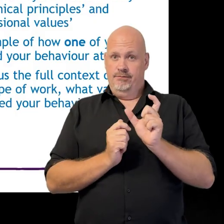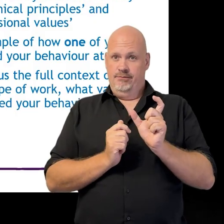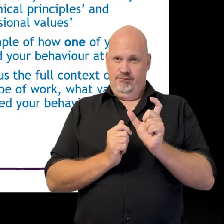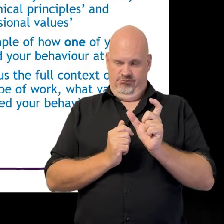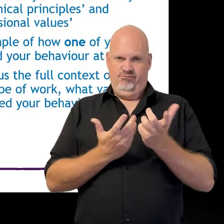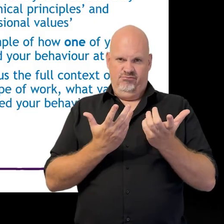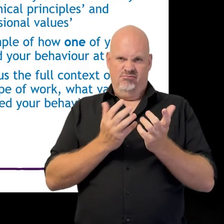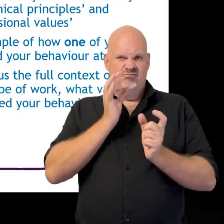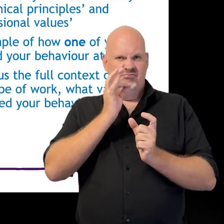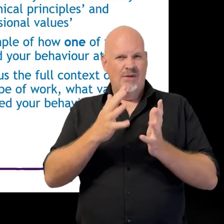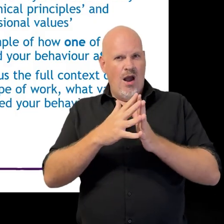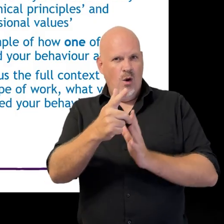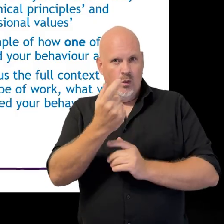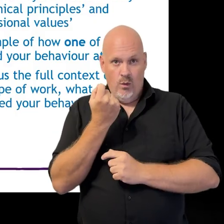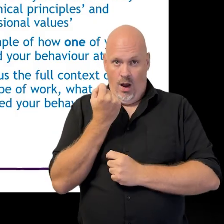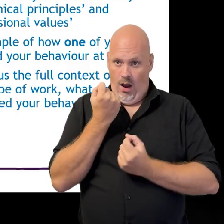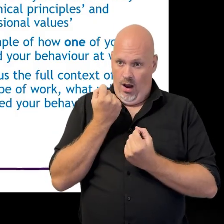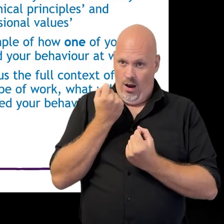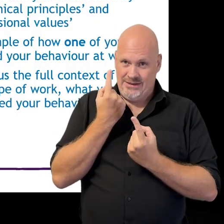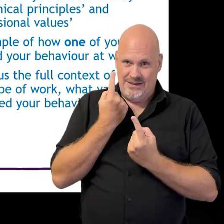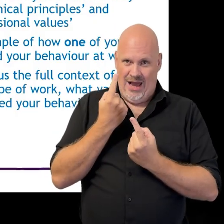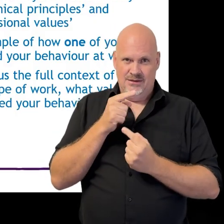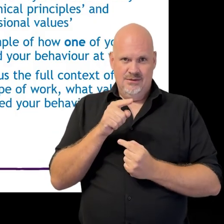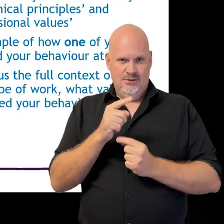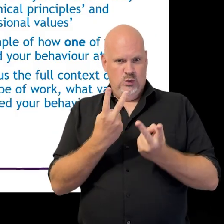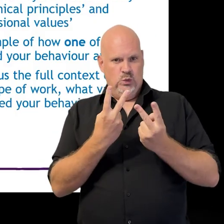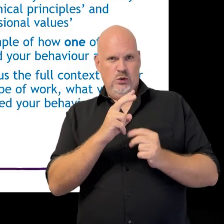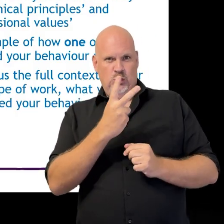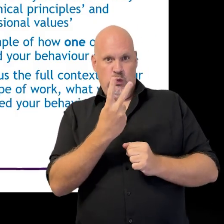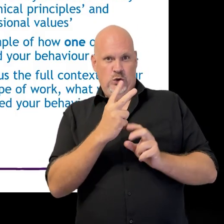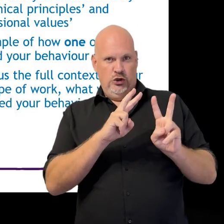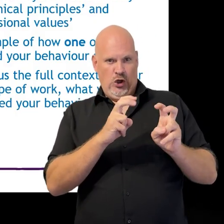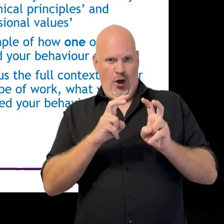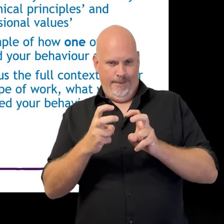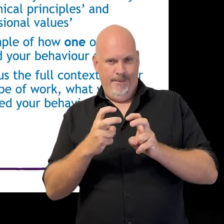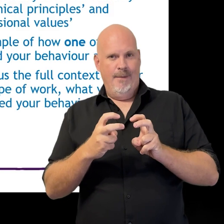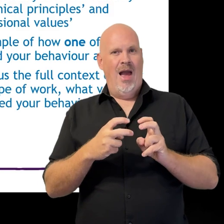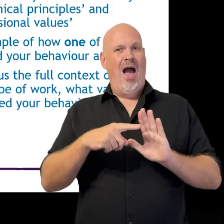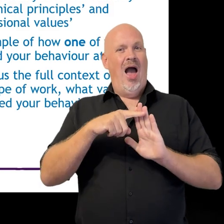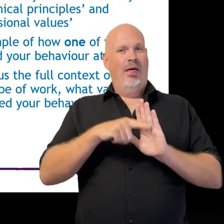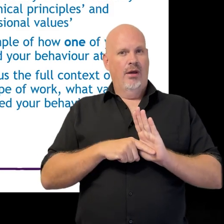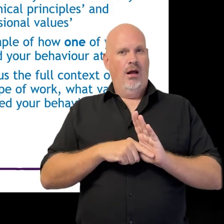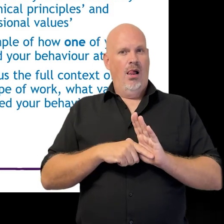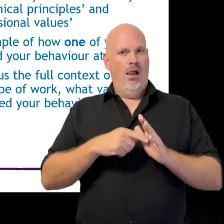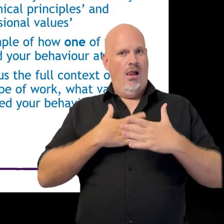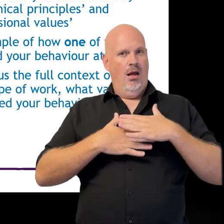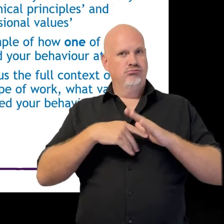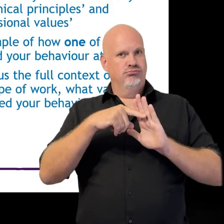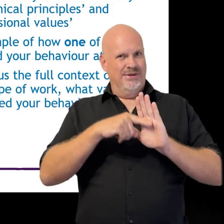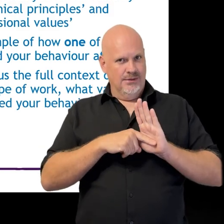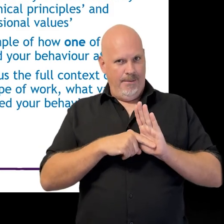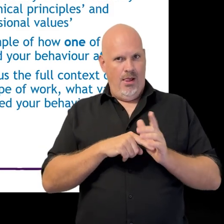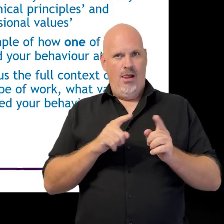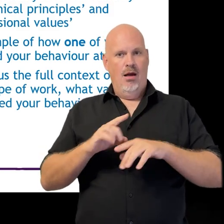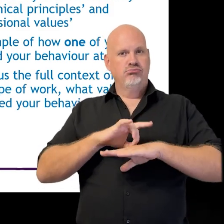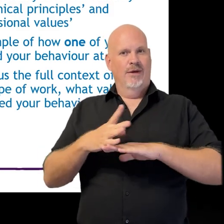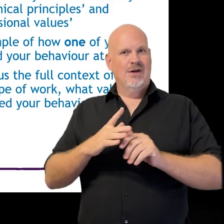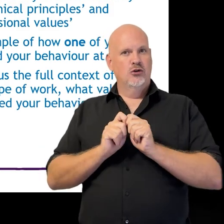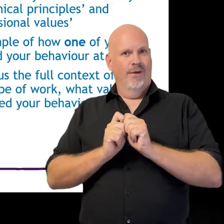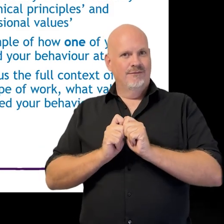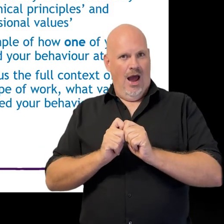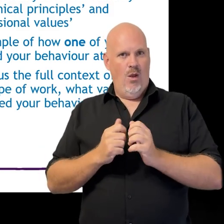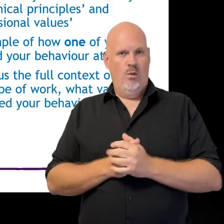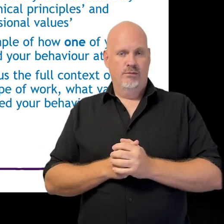values. So that's one part of this question, but there is there is a second part. They also want you to give